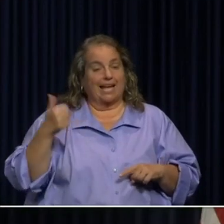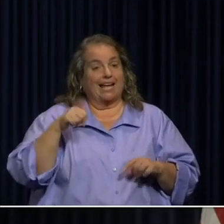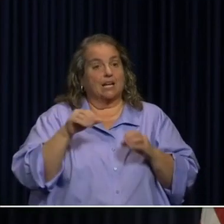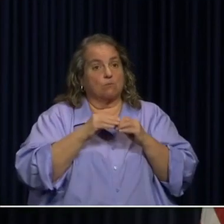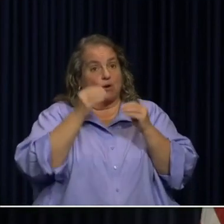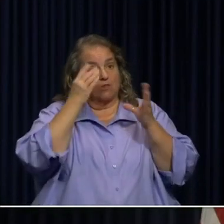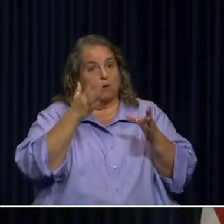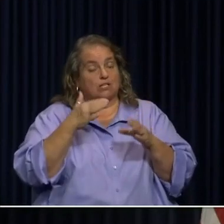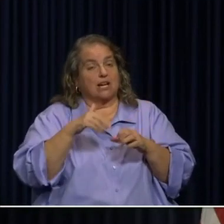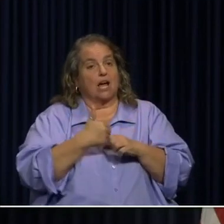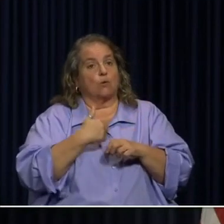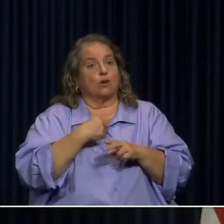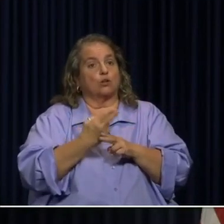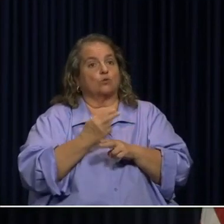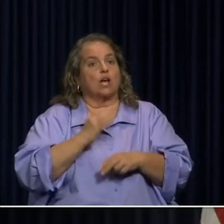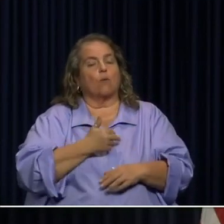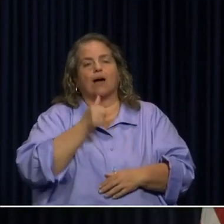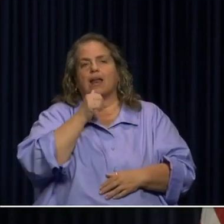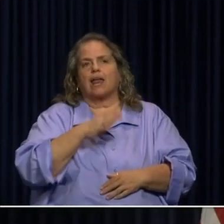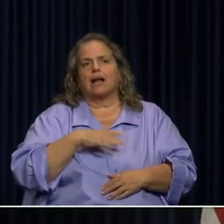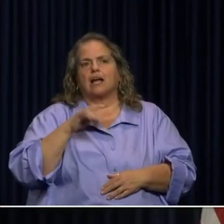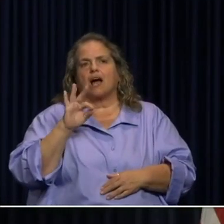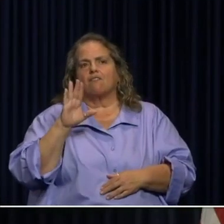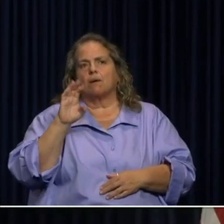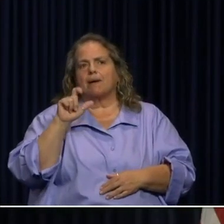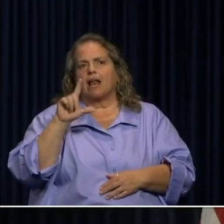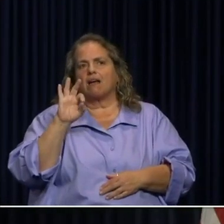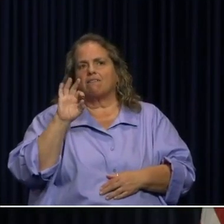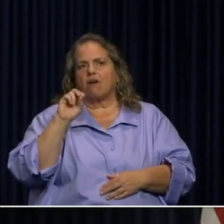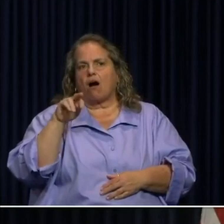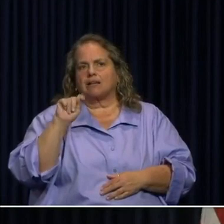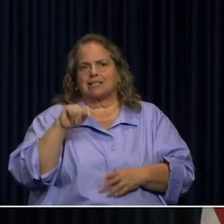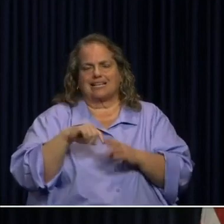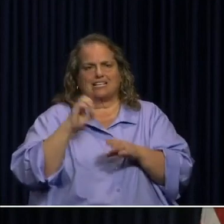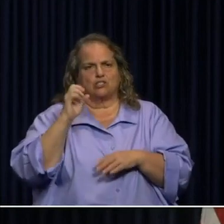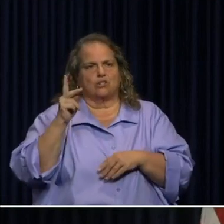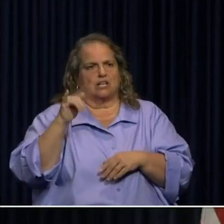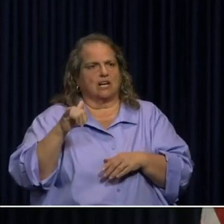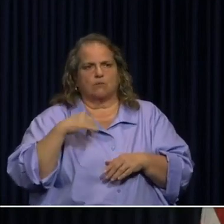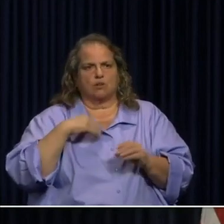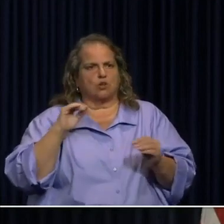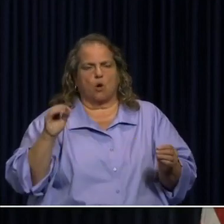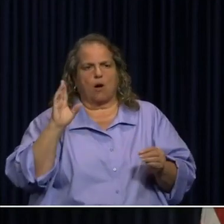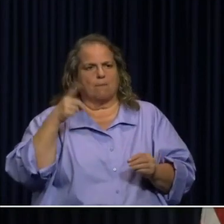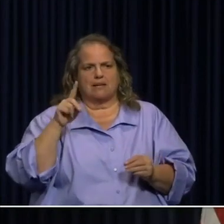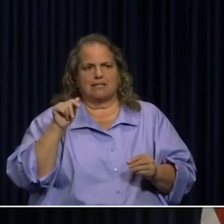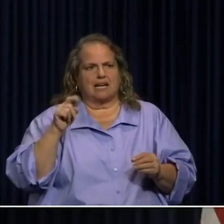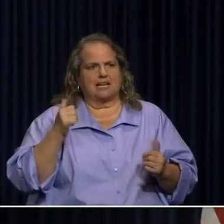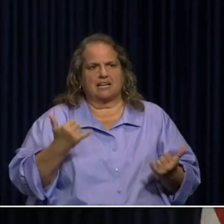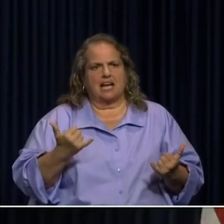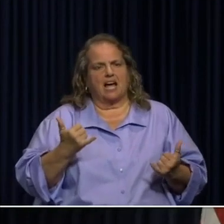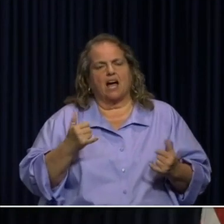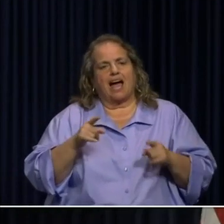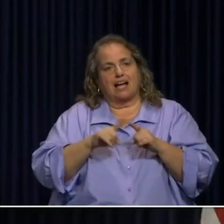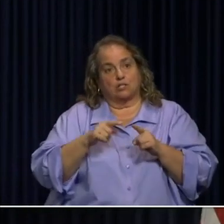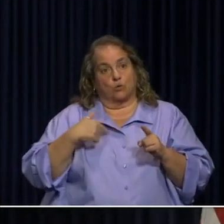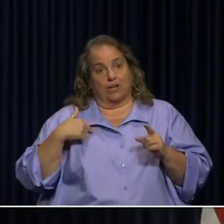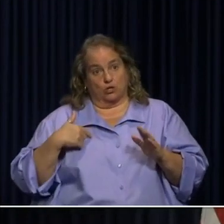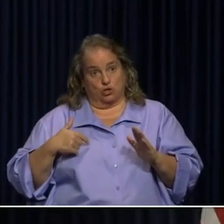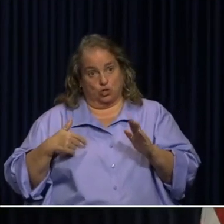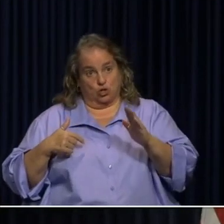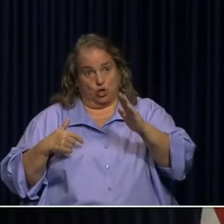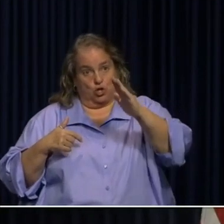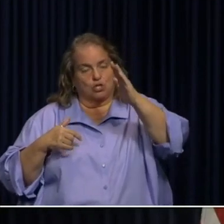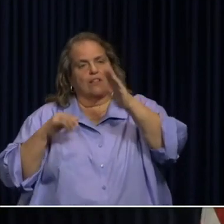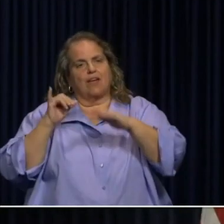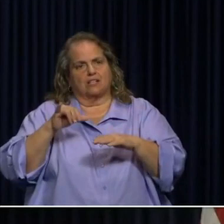use Our Lady at Bellefonte in eastern Kentucky? We don't have an update on that now. As the surge continues,